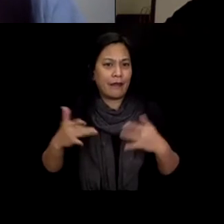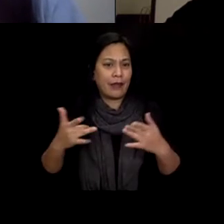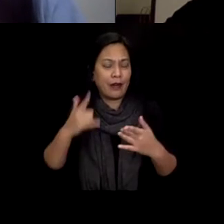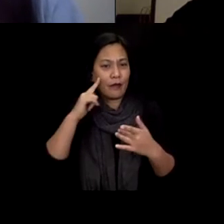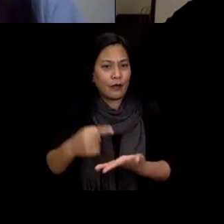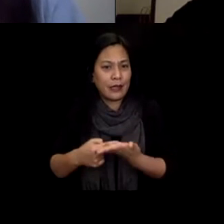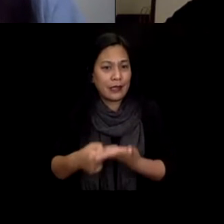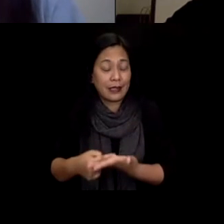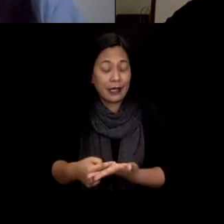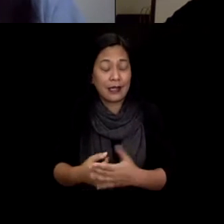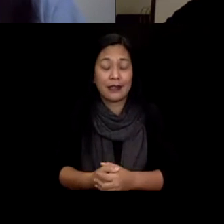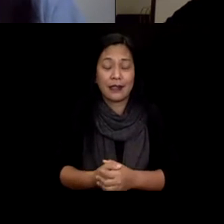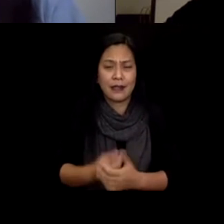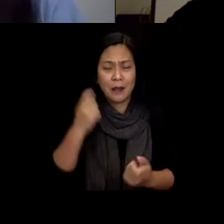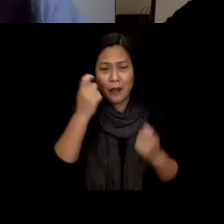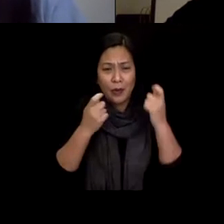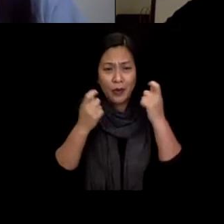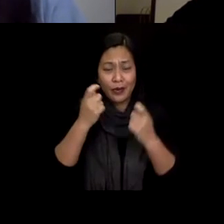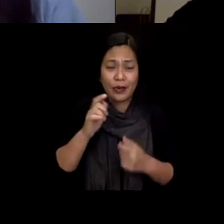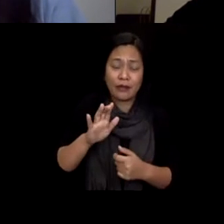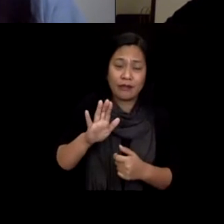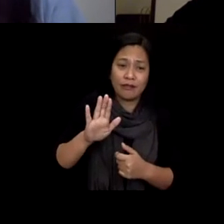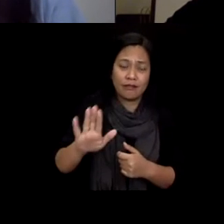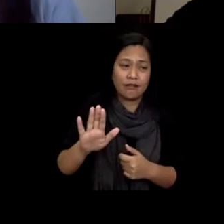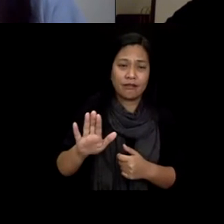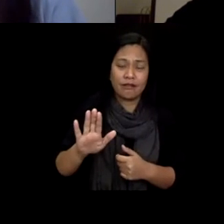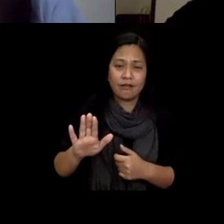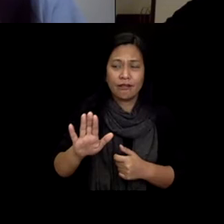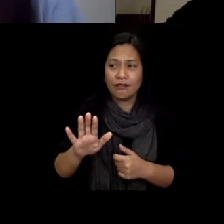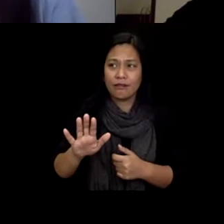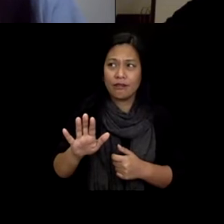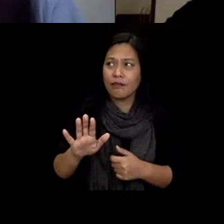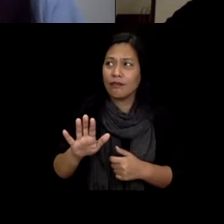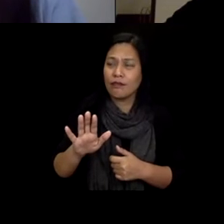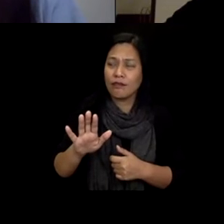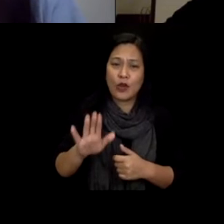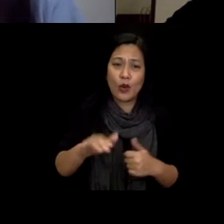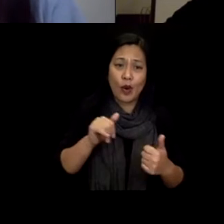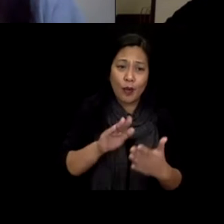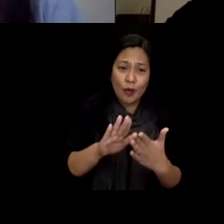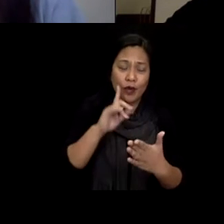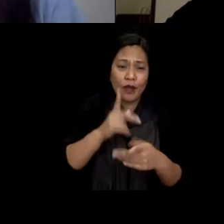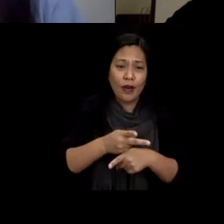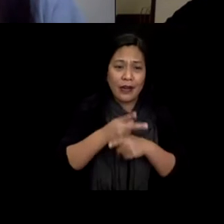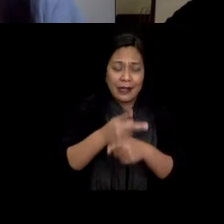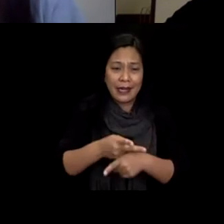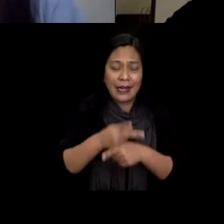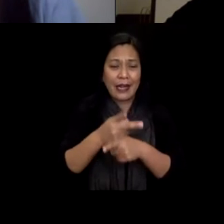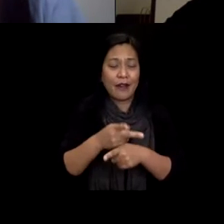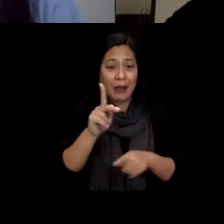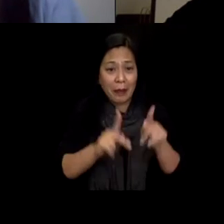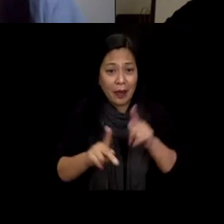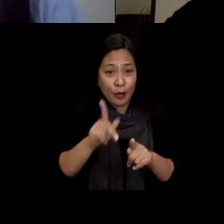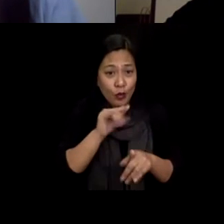particular strategies for taking care with the folks that you're working with